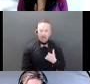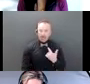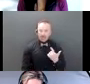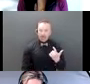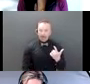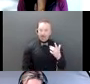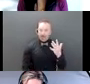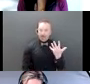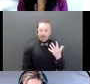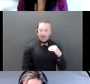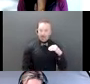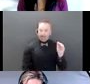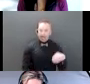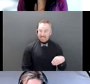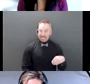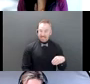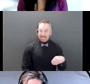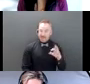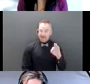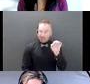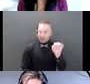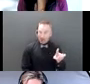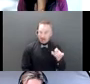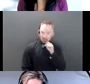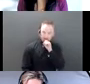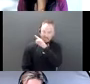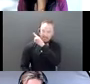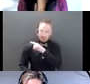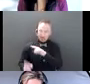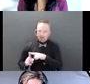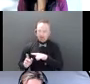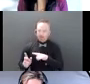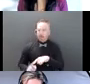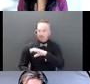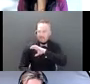cases are reported, then that tells you that might be a much bigger problem.